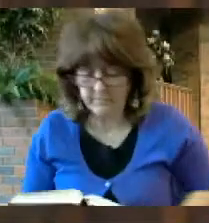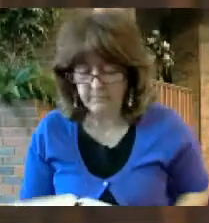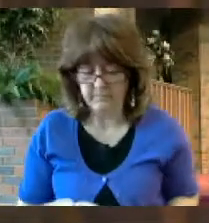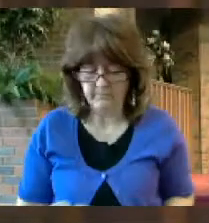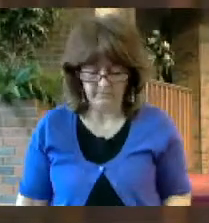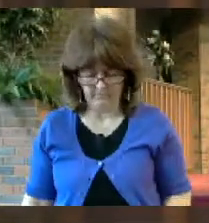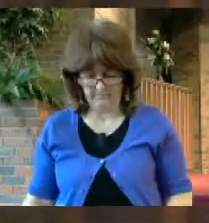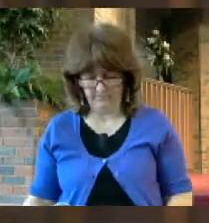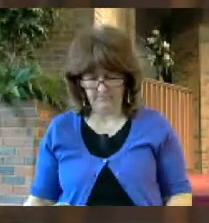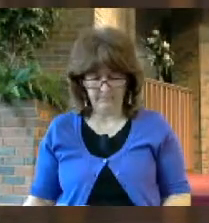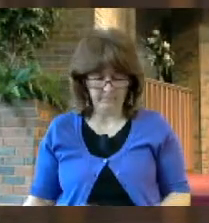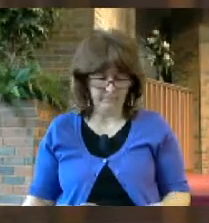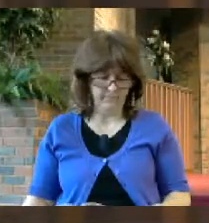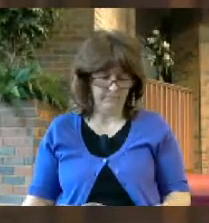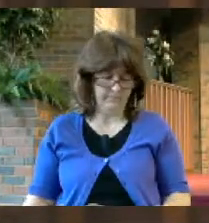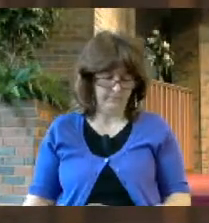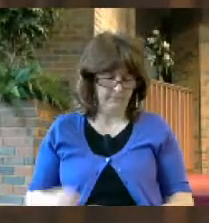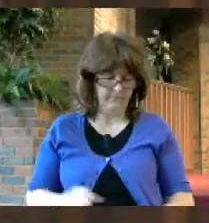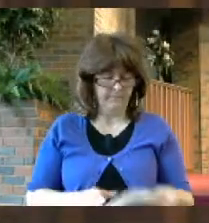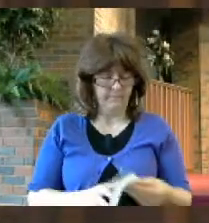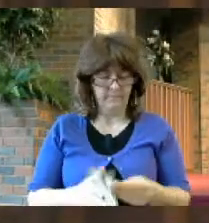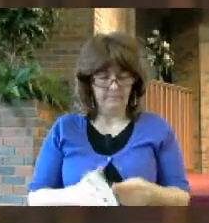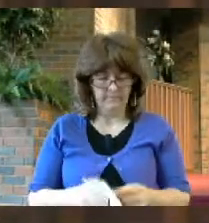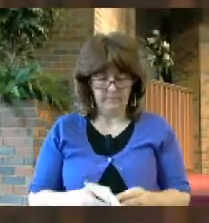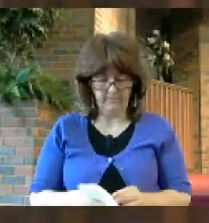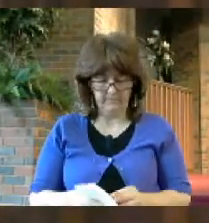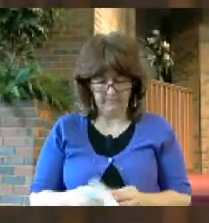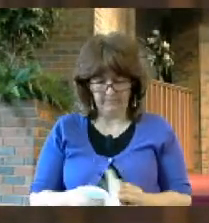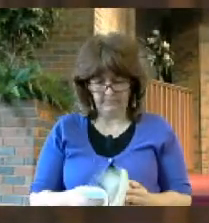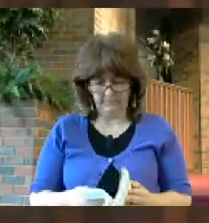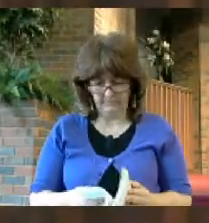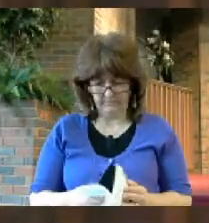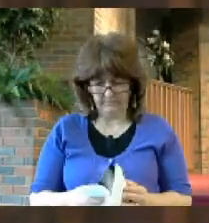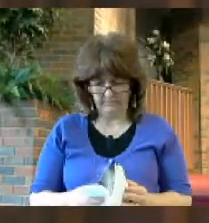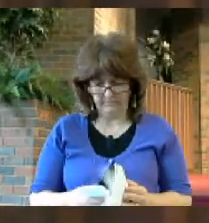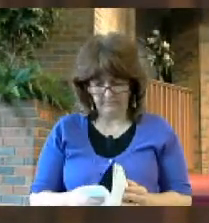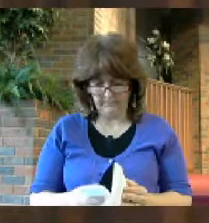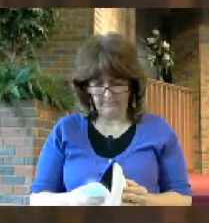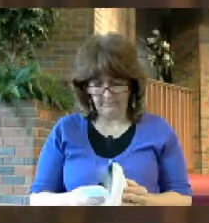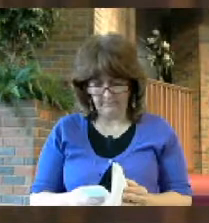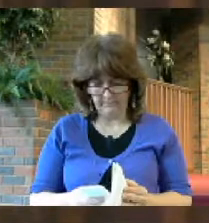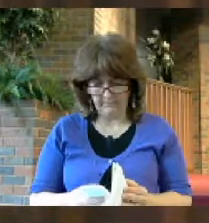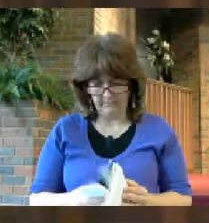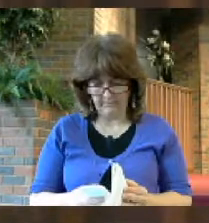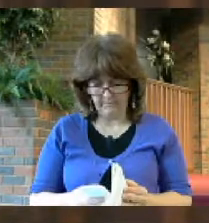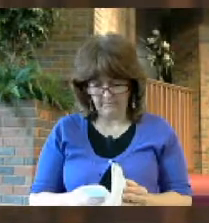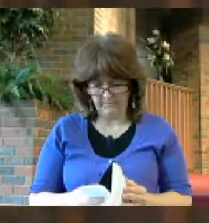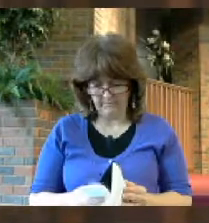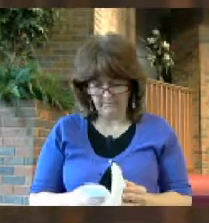Please mark 347 if you'd like to. We'll sing it after the lesson this morning. 347.